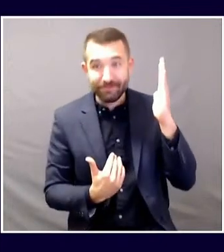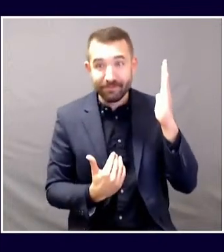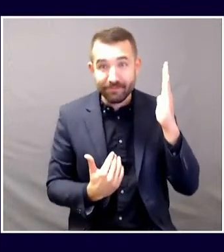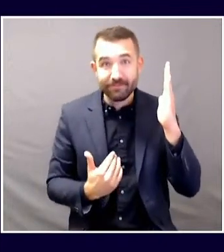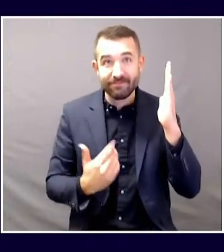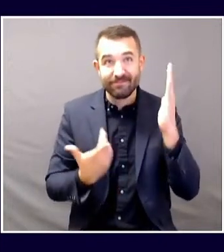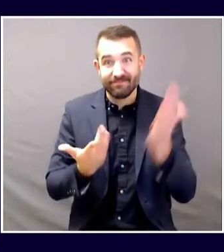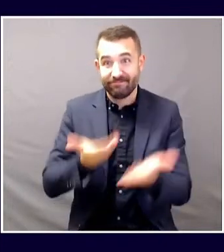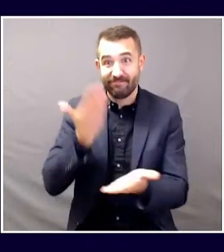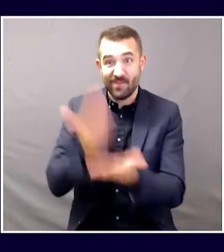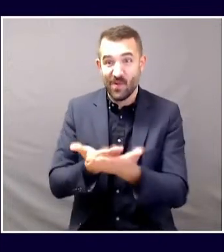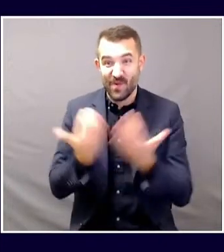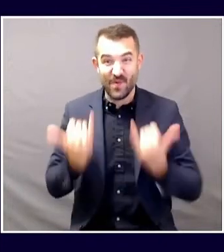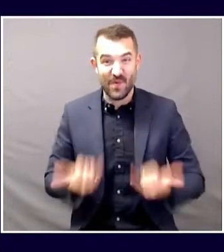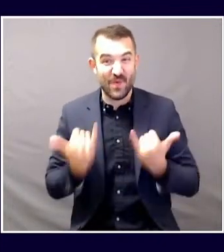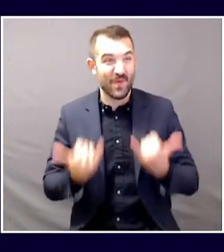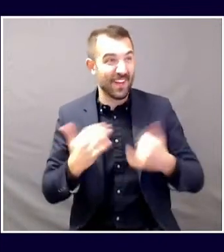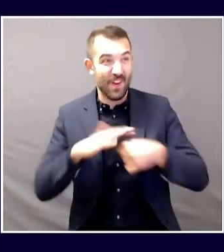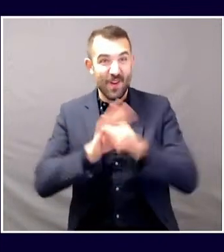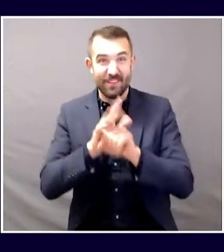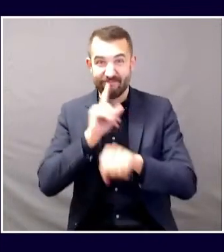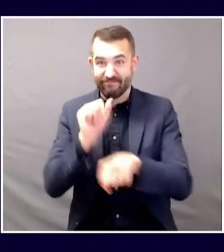respect to COVID-19 across the state.